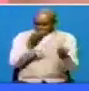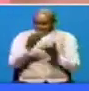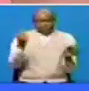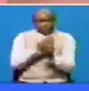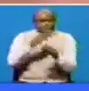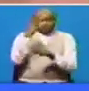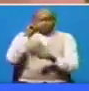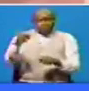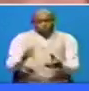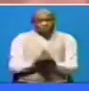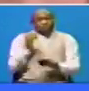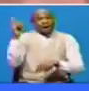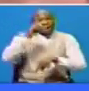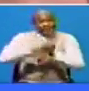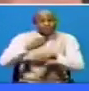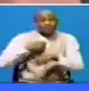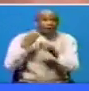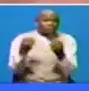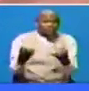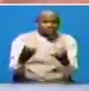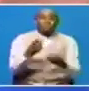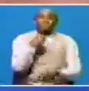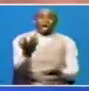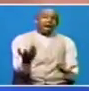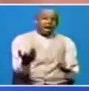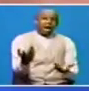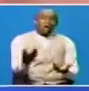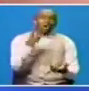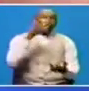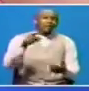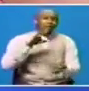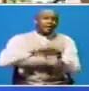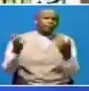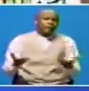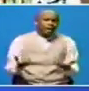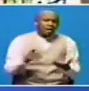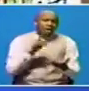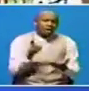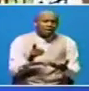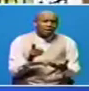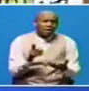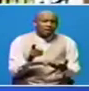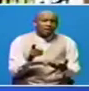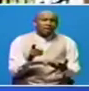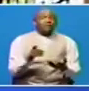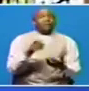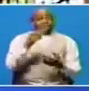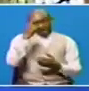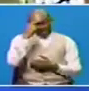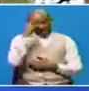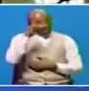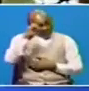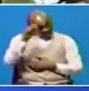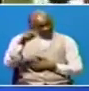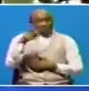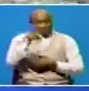huwezi kutoa hiyo sababu per day peke yake na profit ni 100. Hiyo 4 million naweza kutoa wapi? The Maasai Mara has for